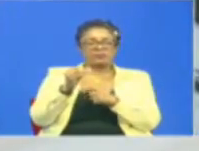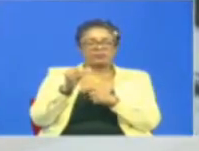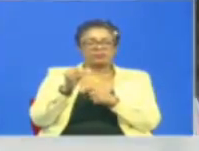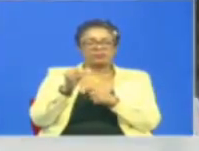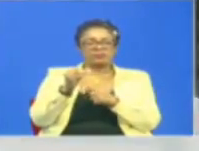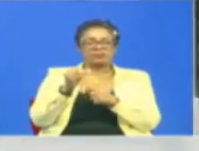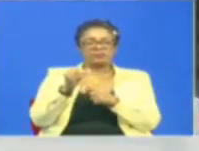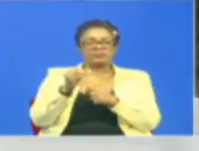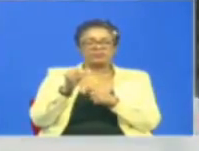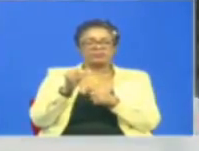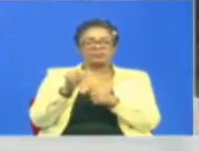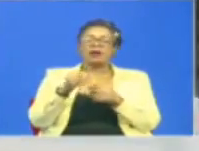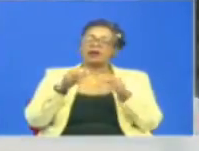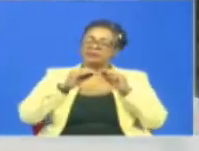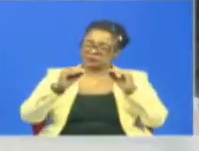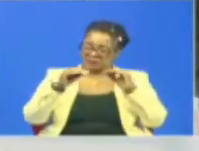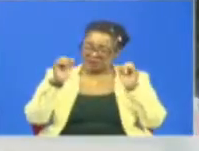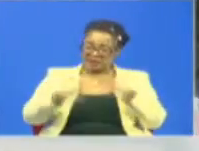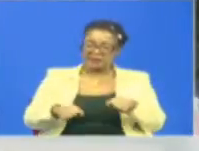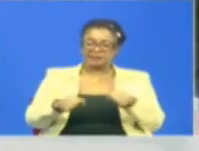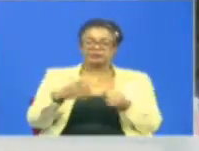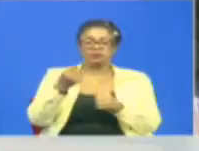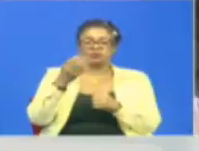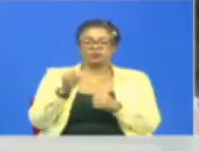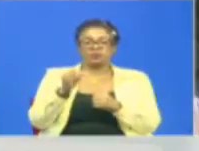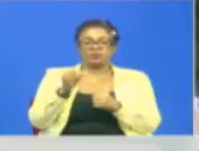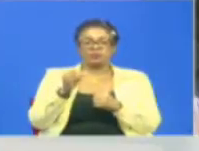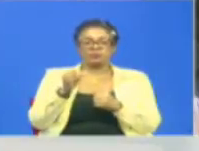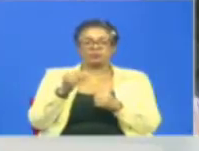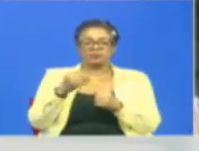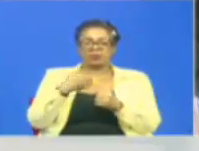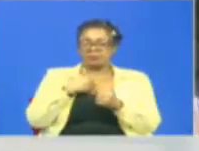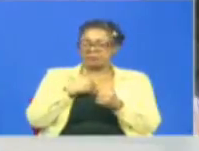my friend. Yes, now suddenly that